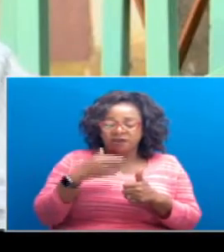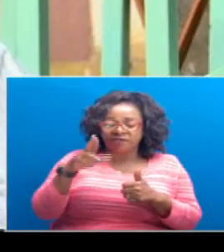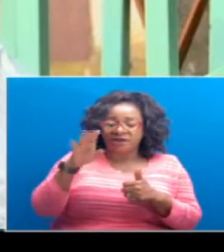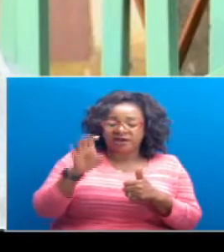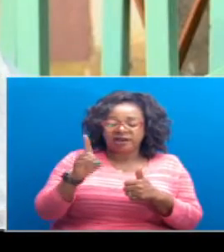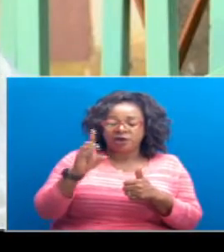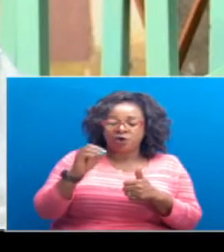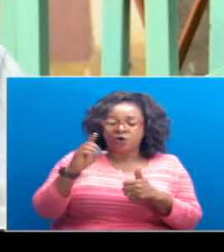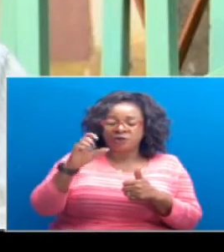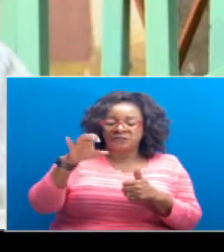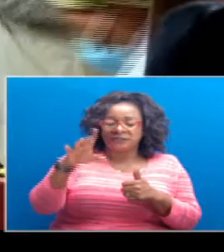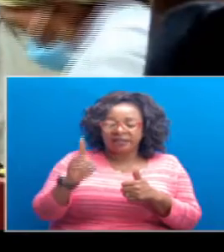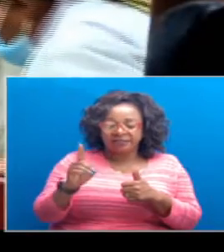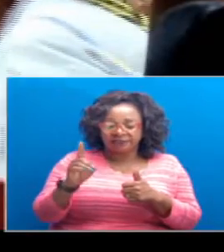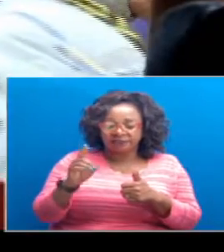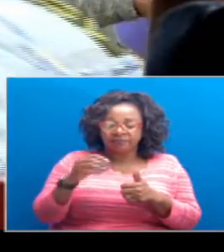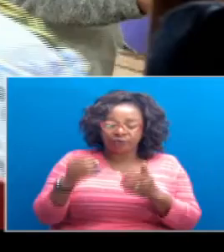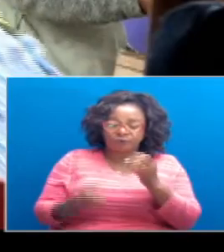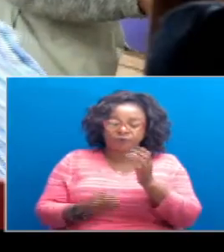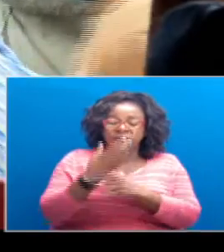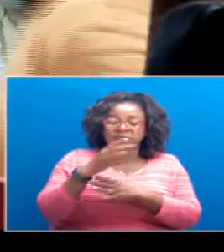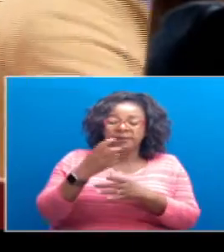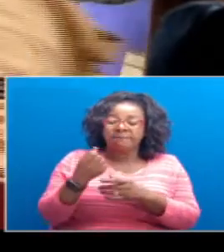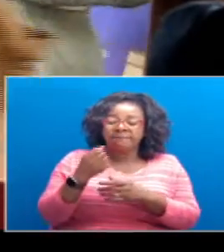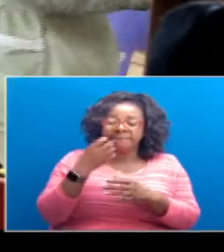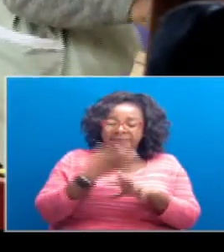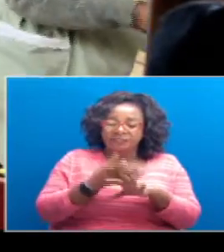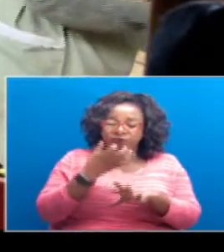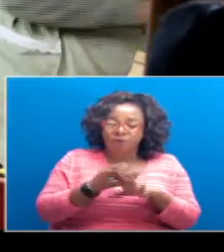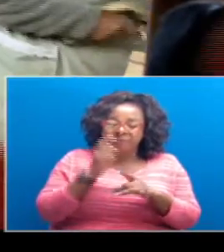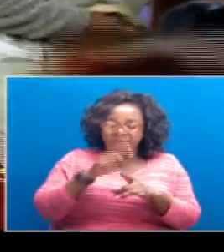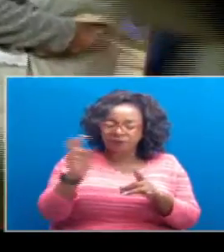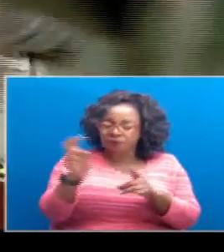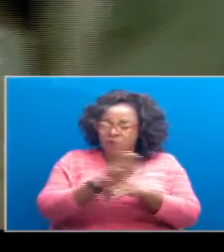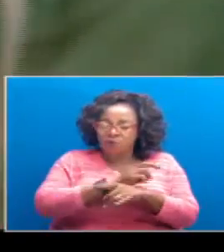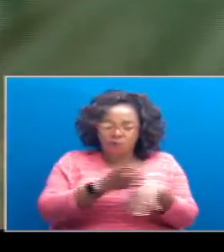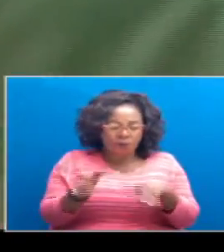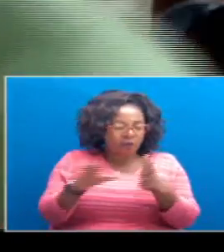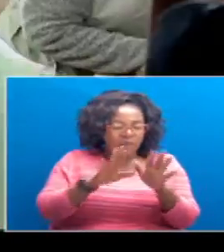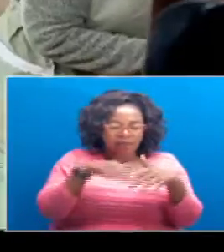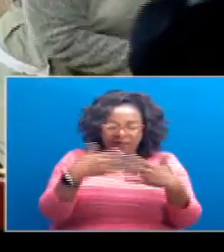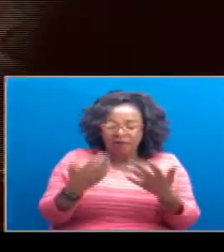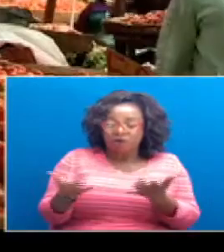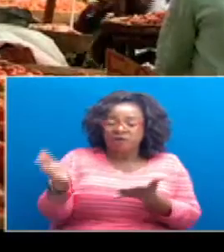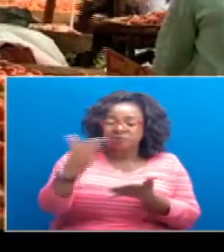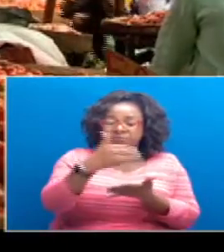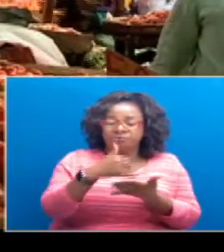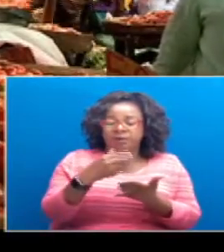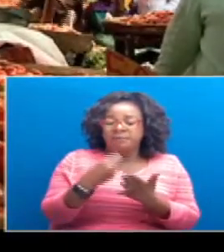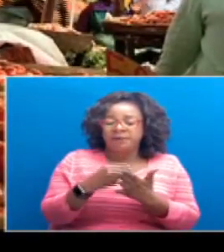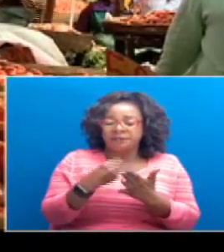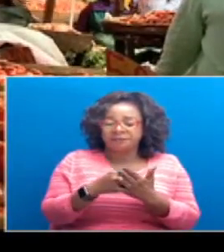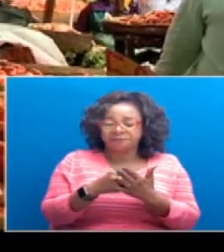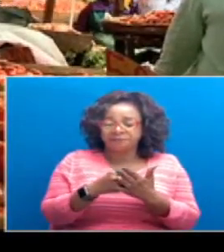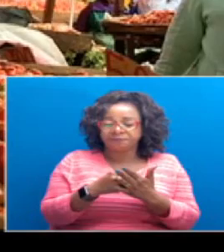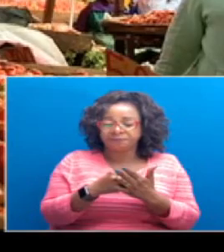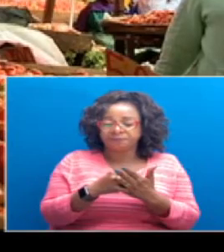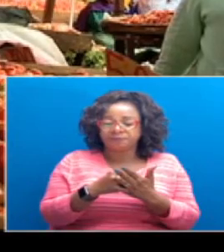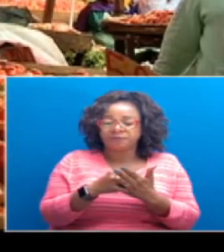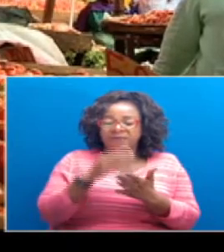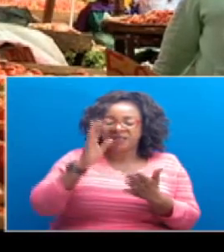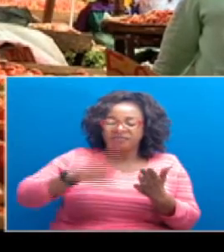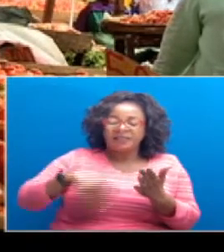also produces metal. So we need to also start looking at other avenues of generating income. That is what I mean. Other than